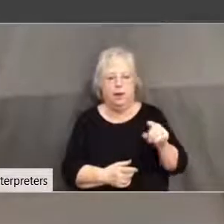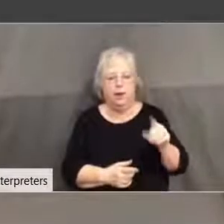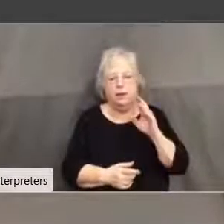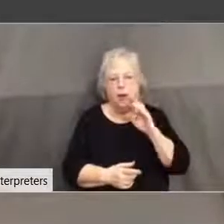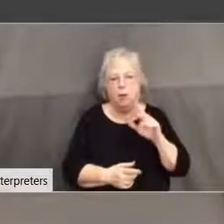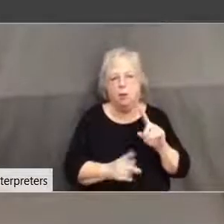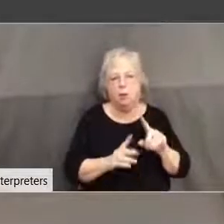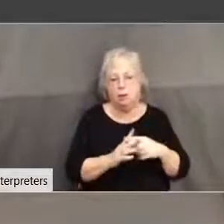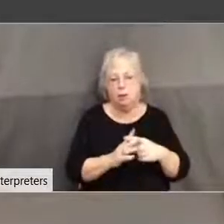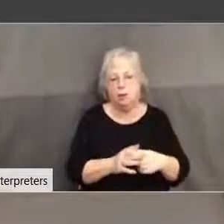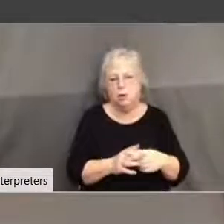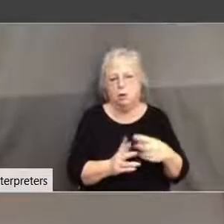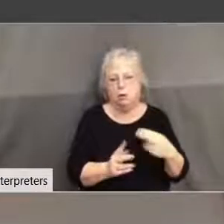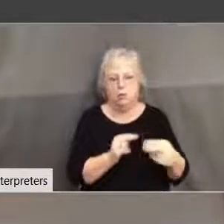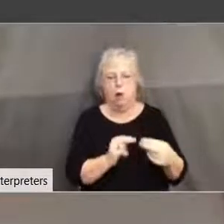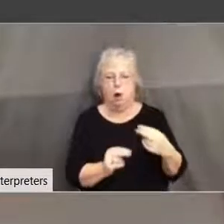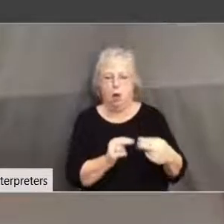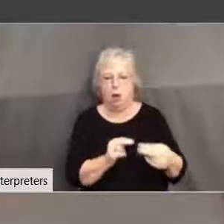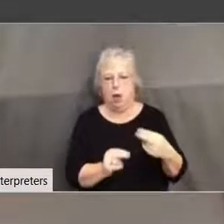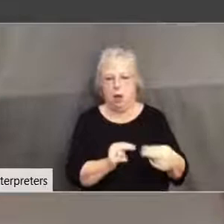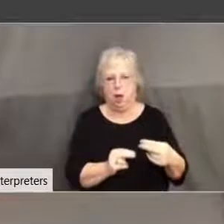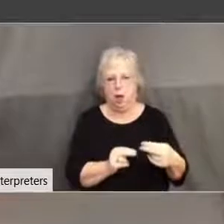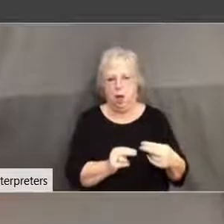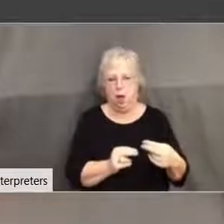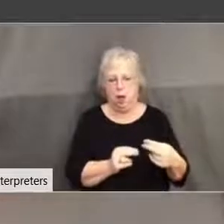bargaining at